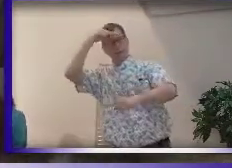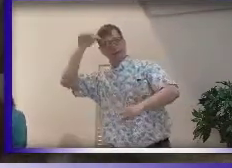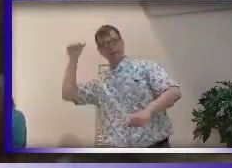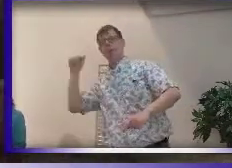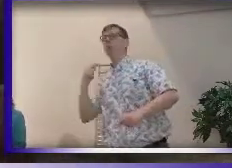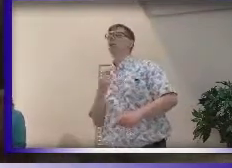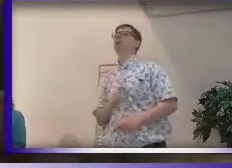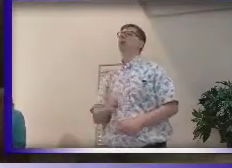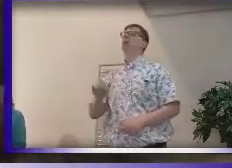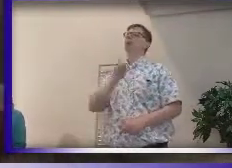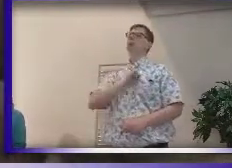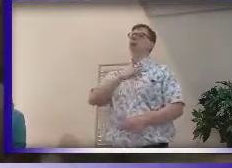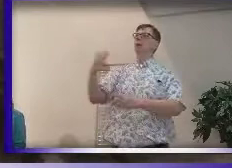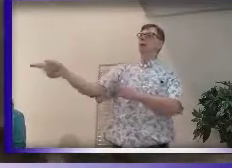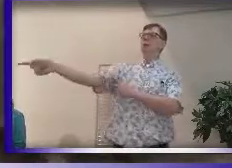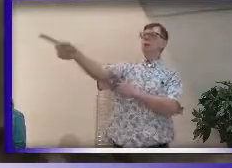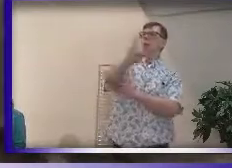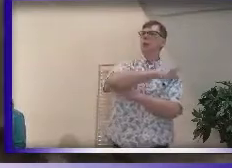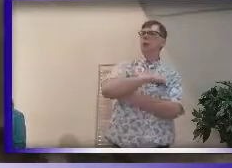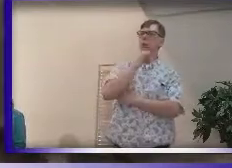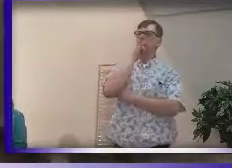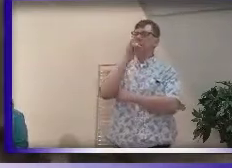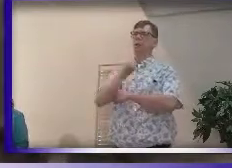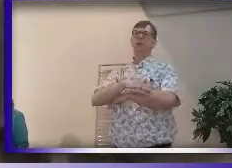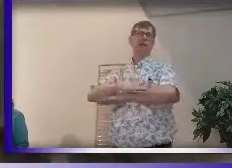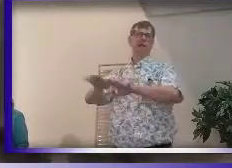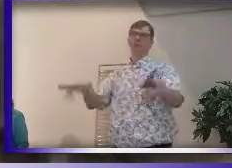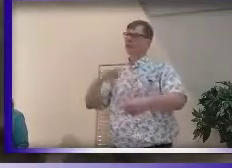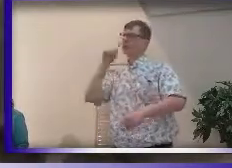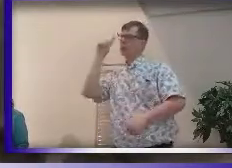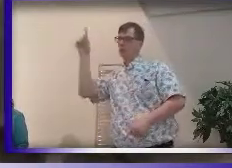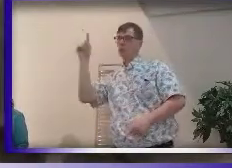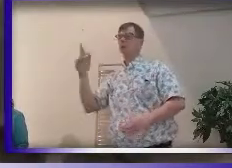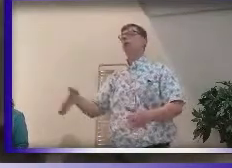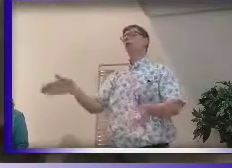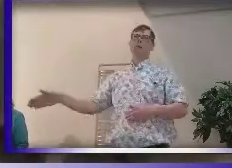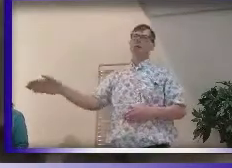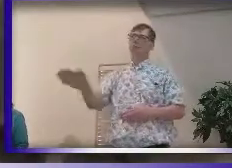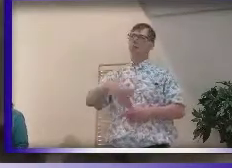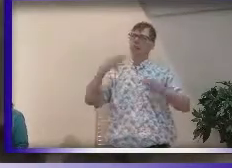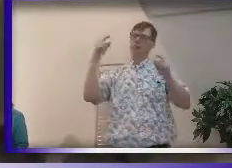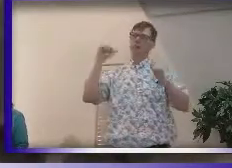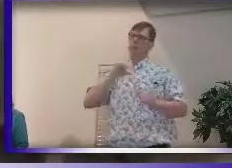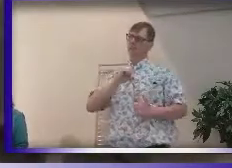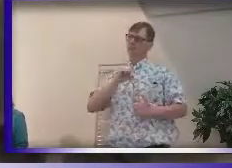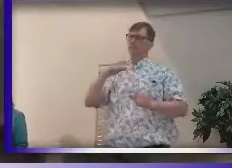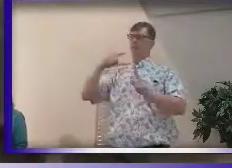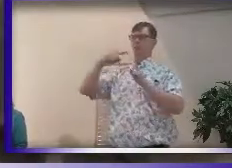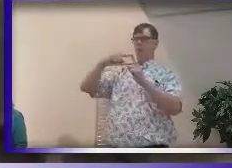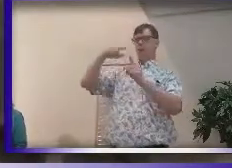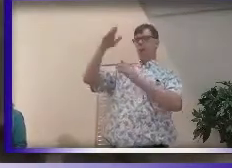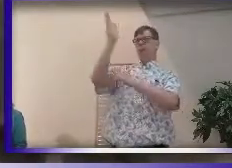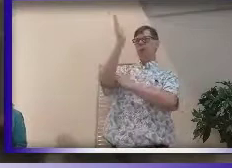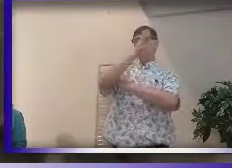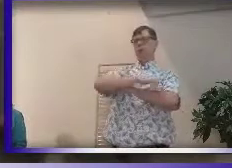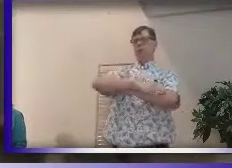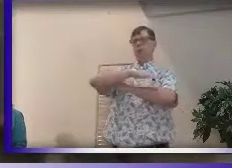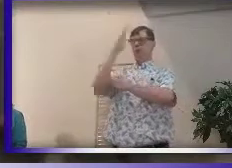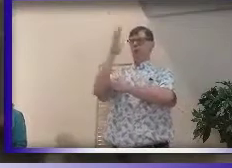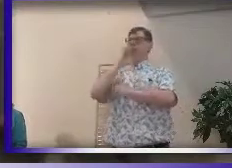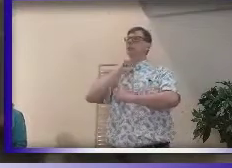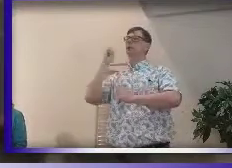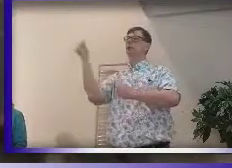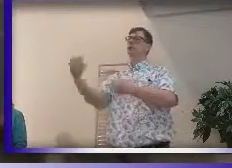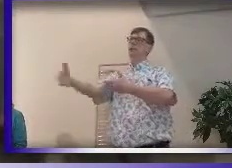today. And that which is the truth in each and every one of us is God. It is the Spirit. It is